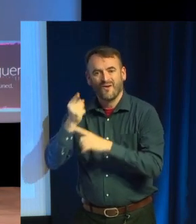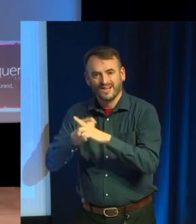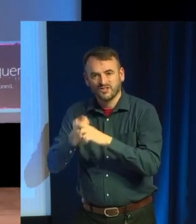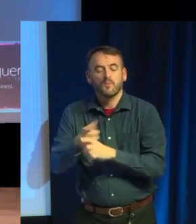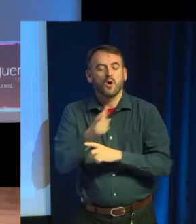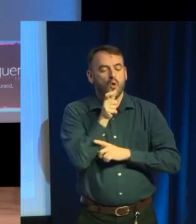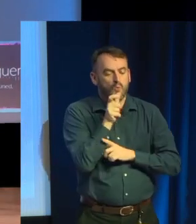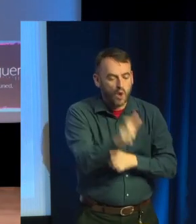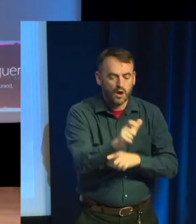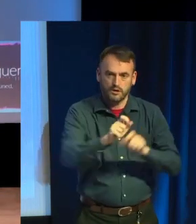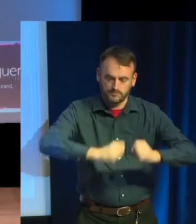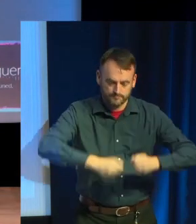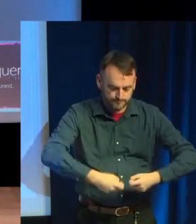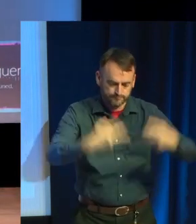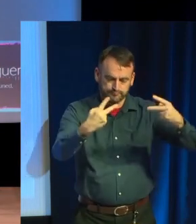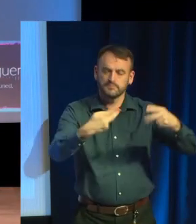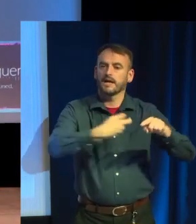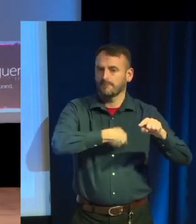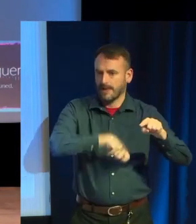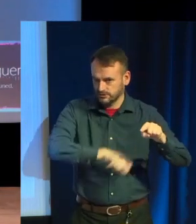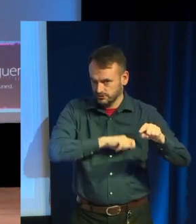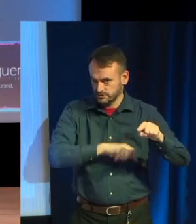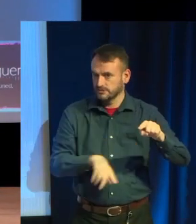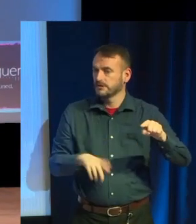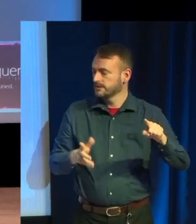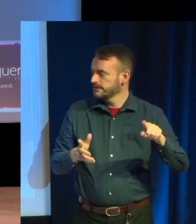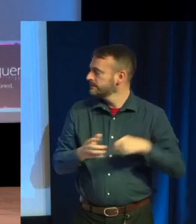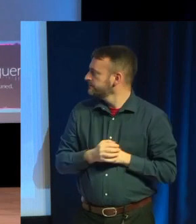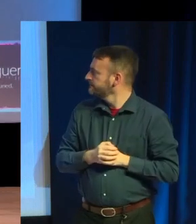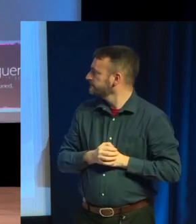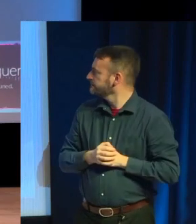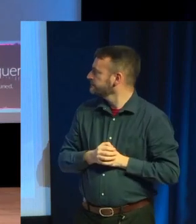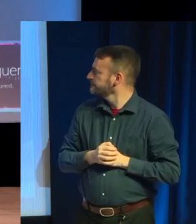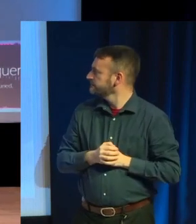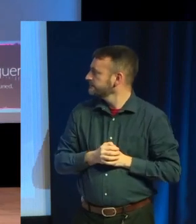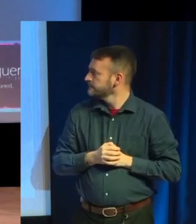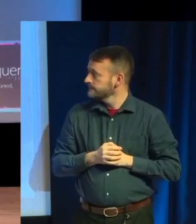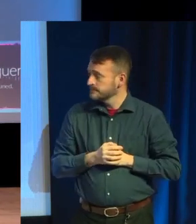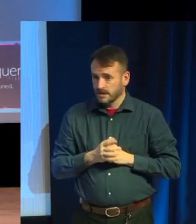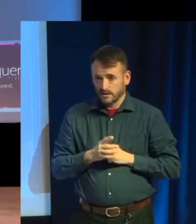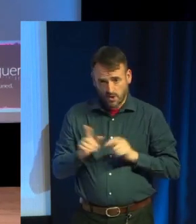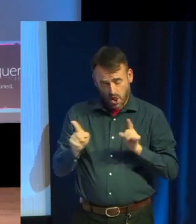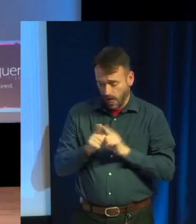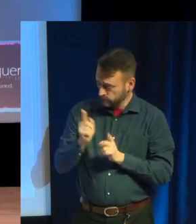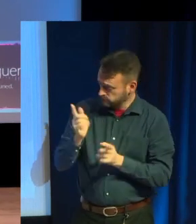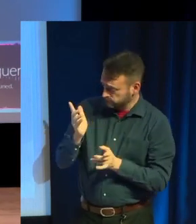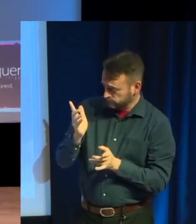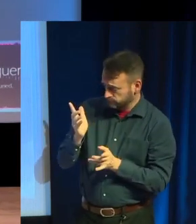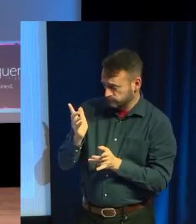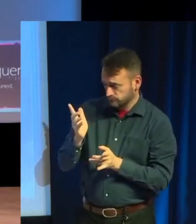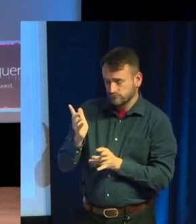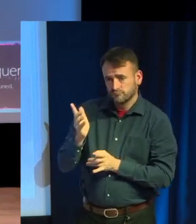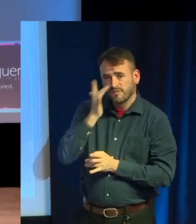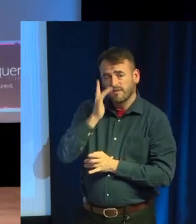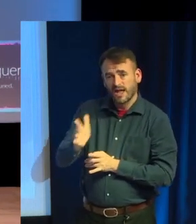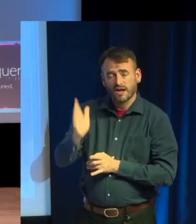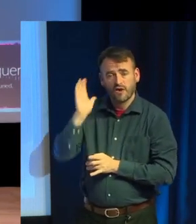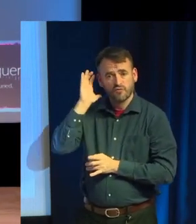Spanish in the image. Yeah, radio stations. So that meant specific language, tone of